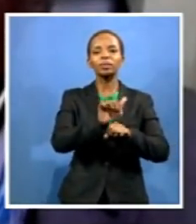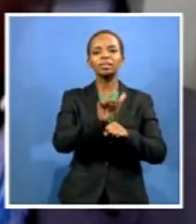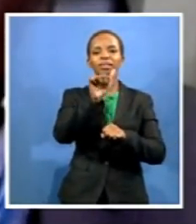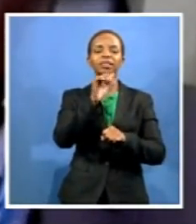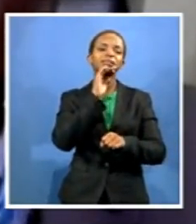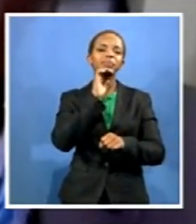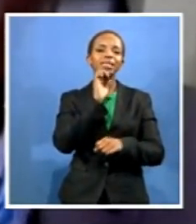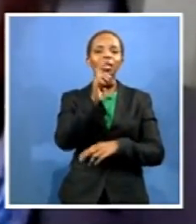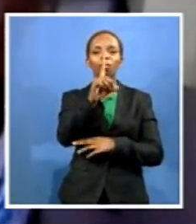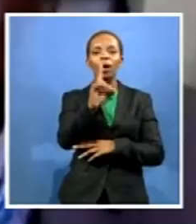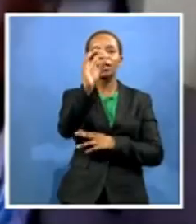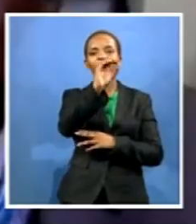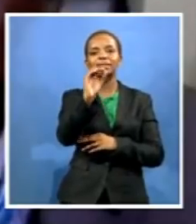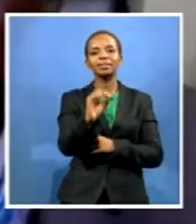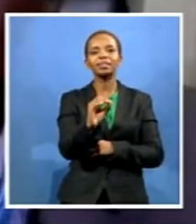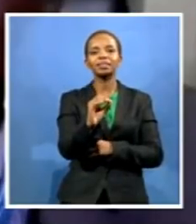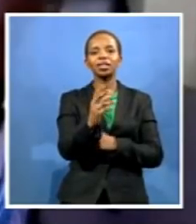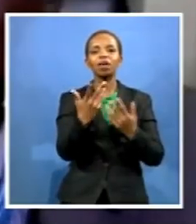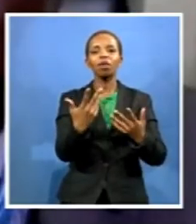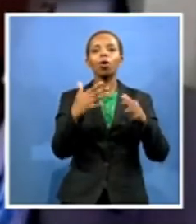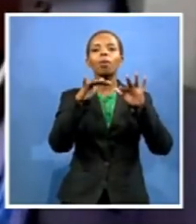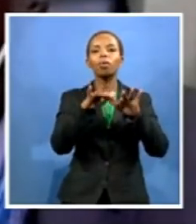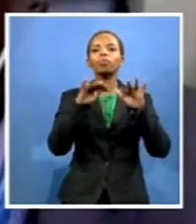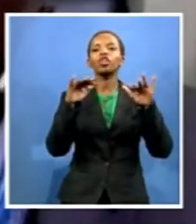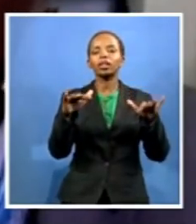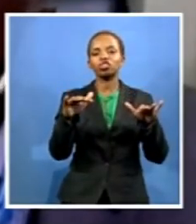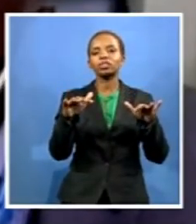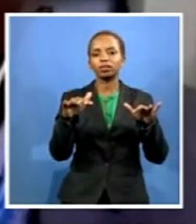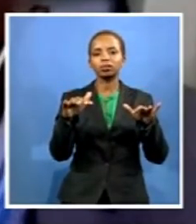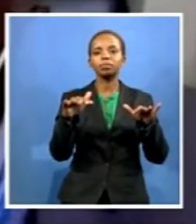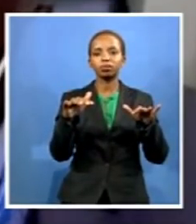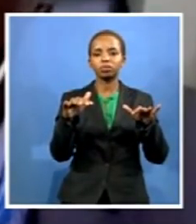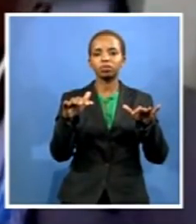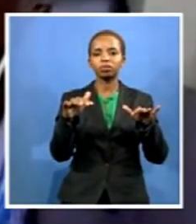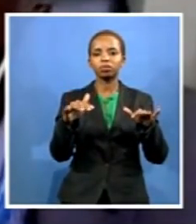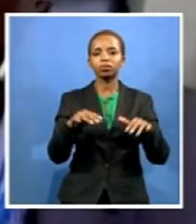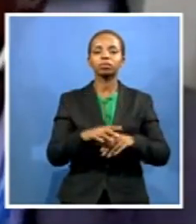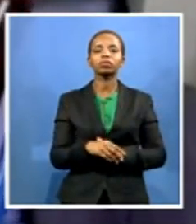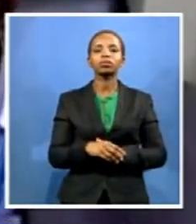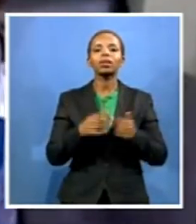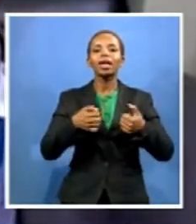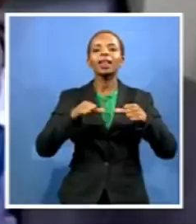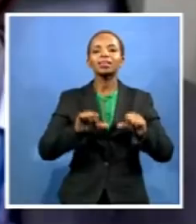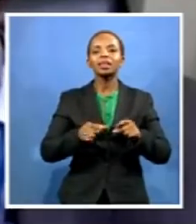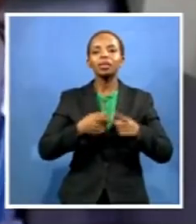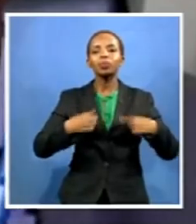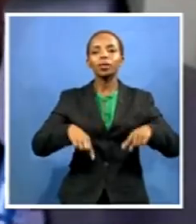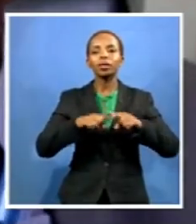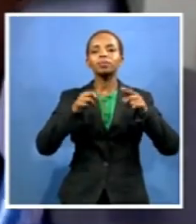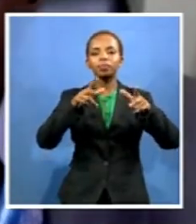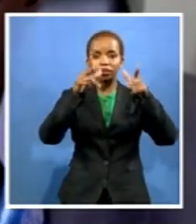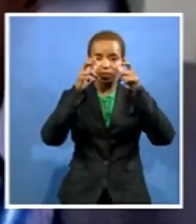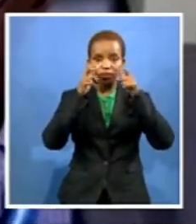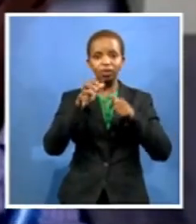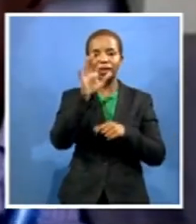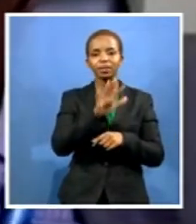population. And then we've had about 190 recoveries, which means that after